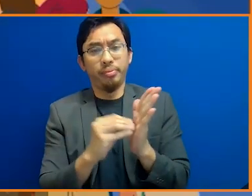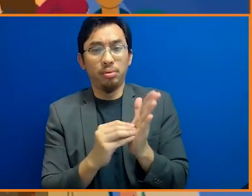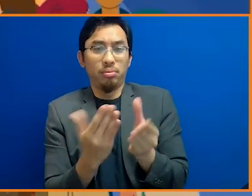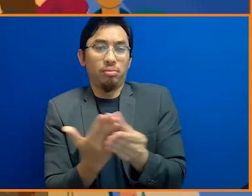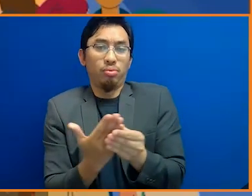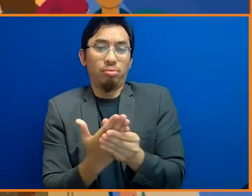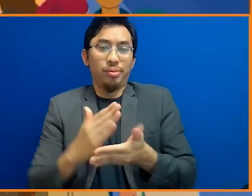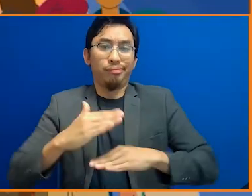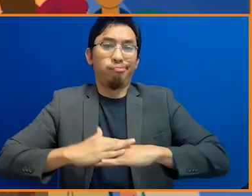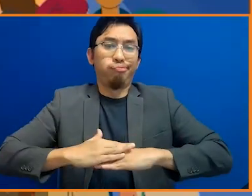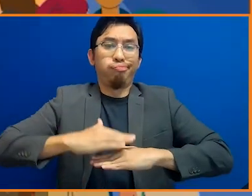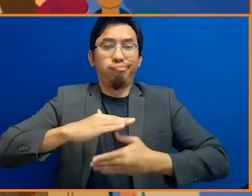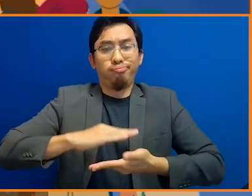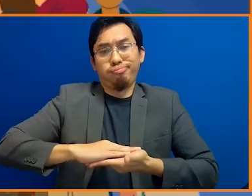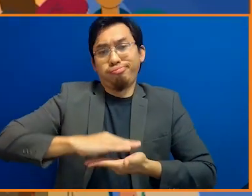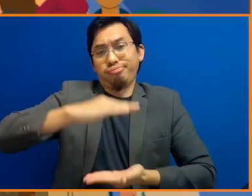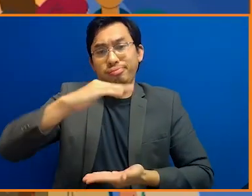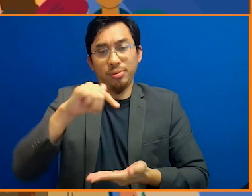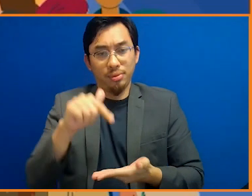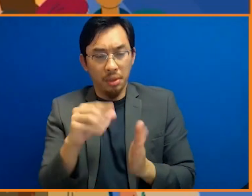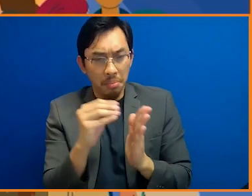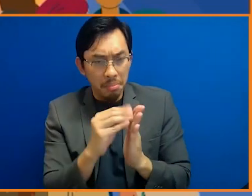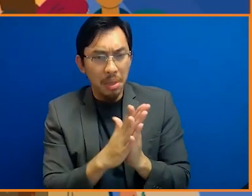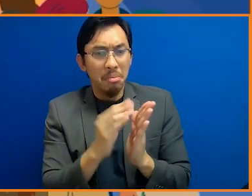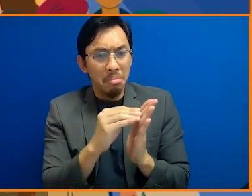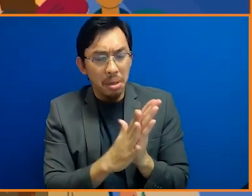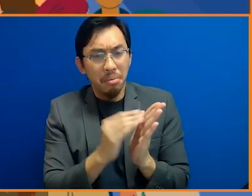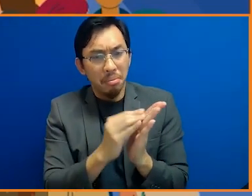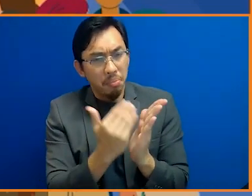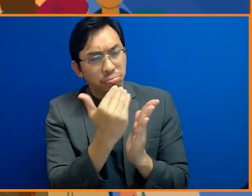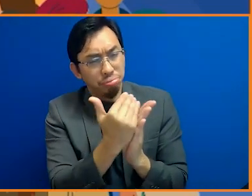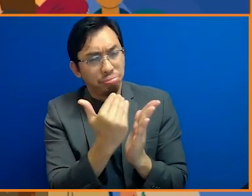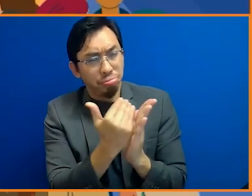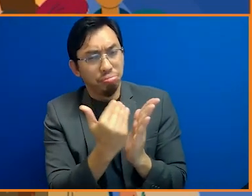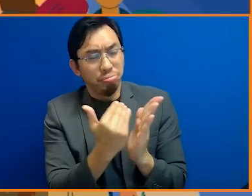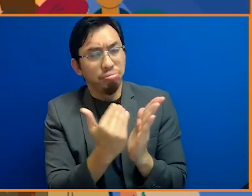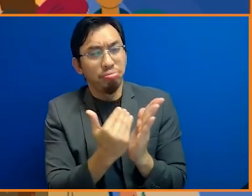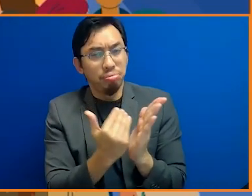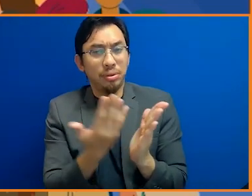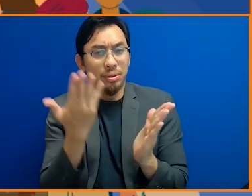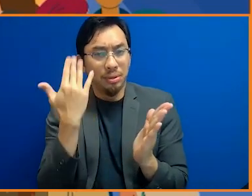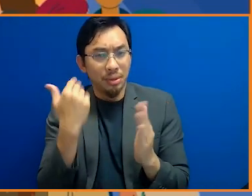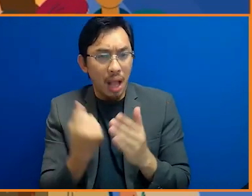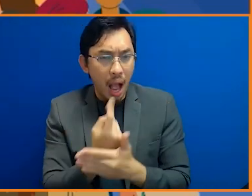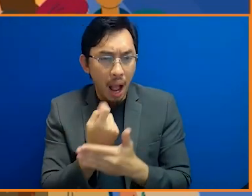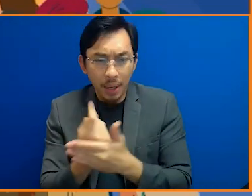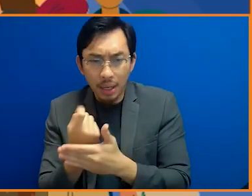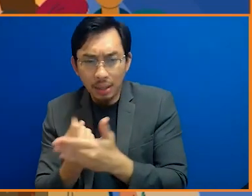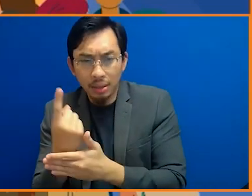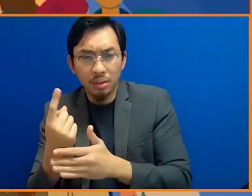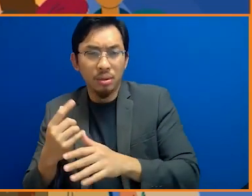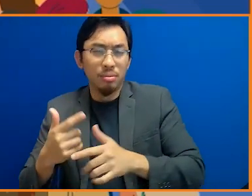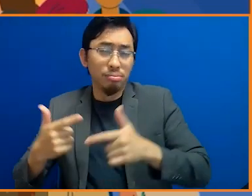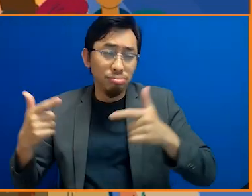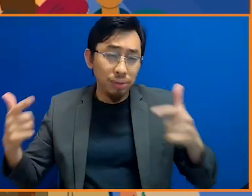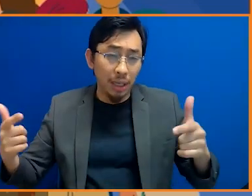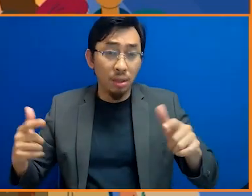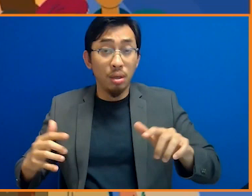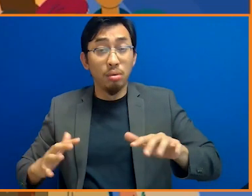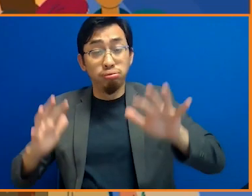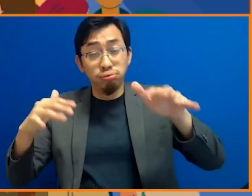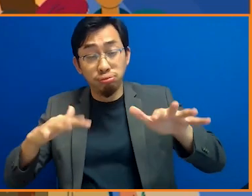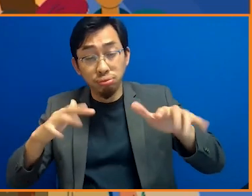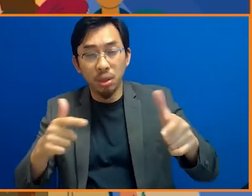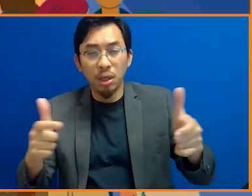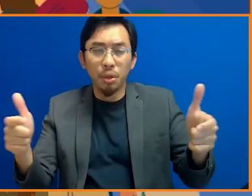Japanese written record or documents, and we know like from the records that